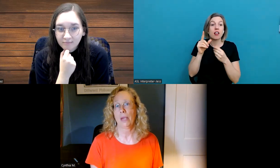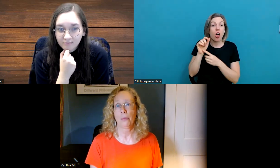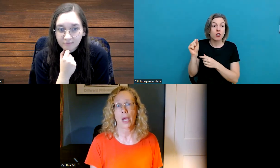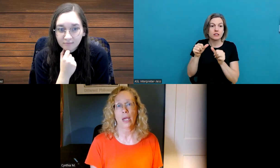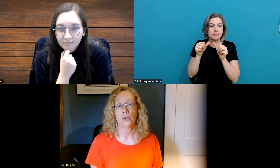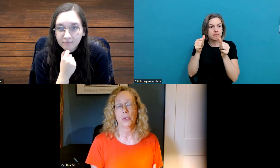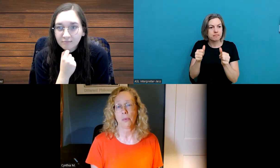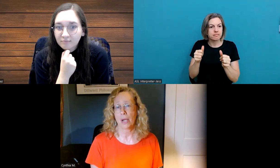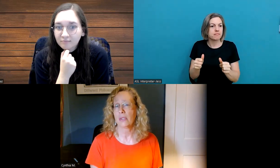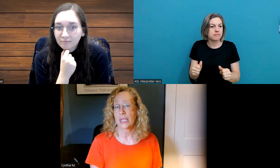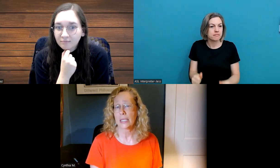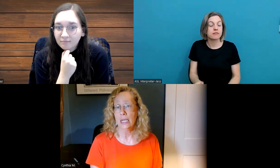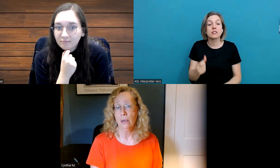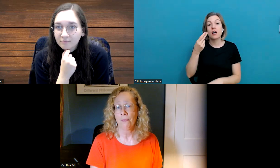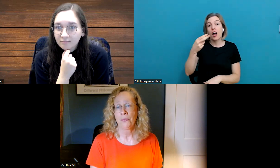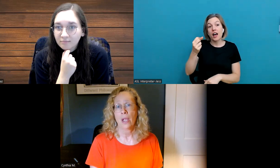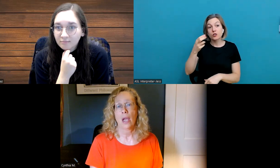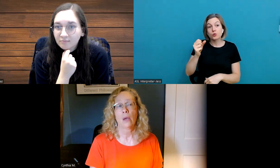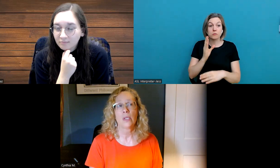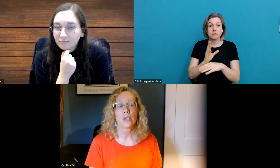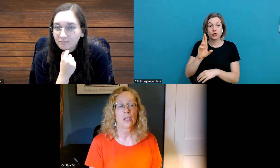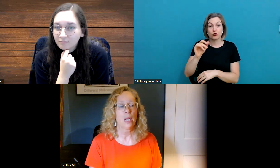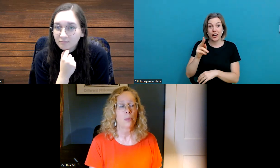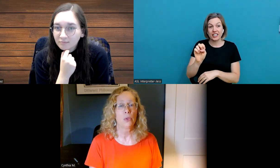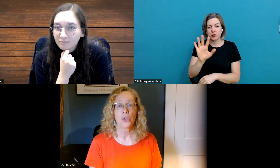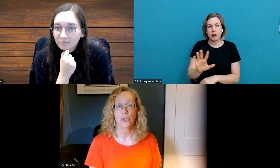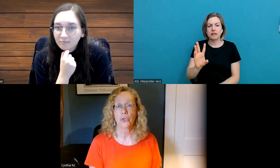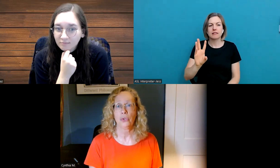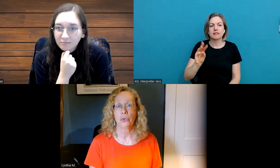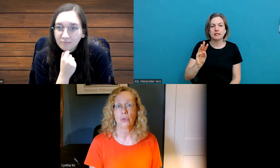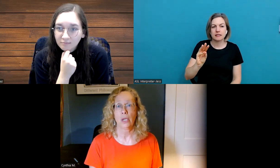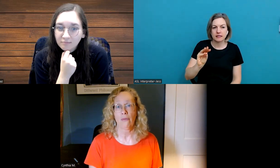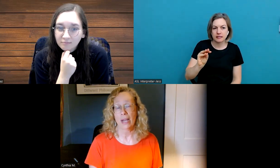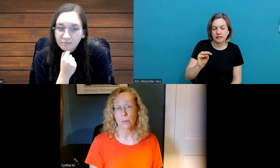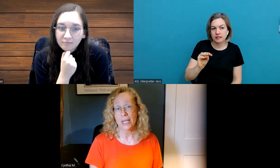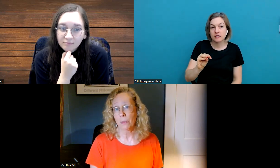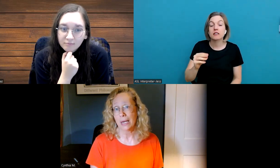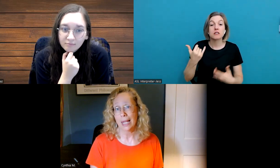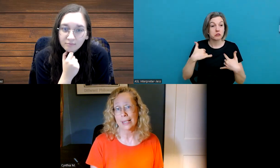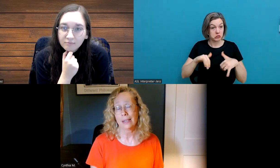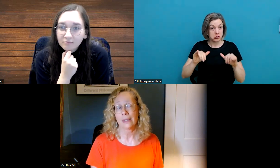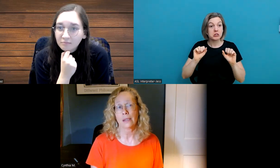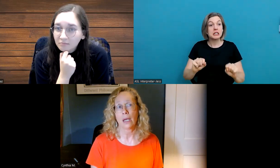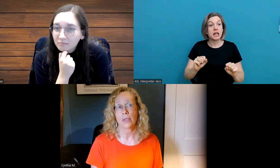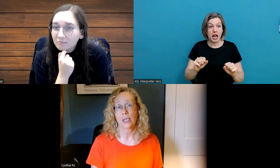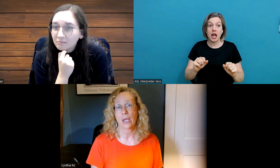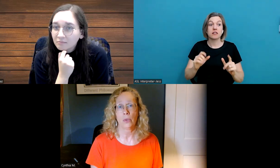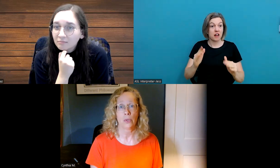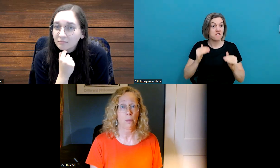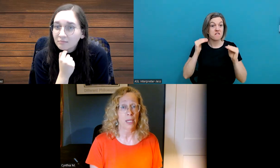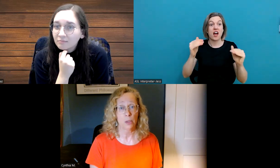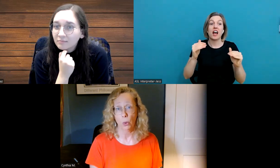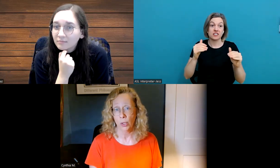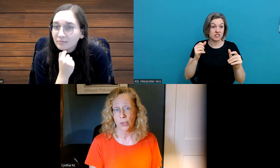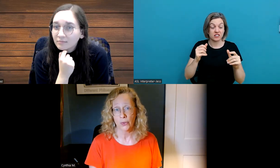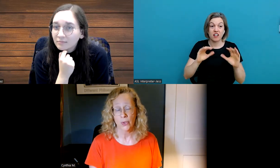my mid-range was around 60. I was still able to do advanced placement classes. I was able to